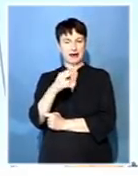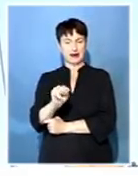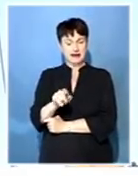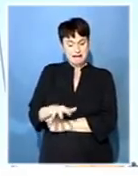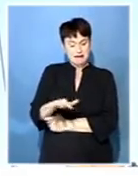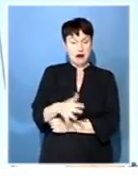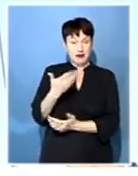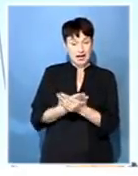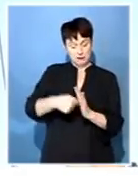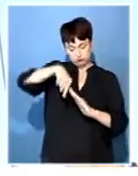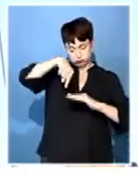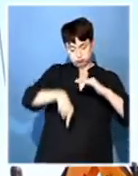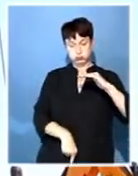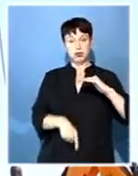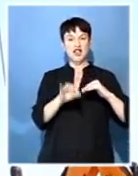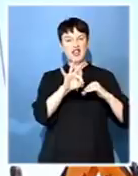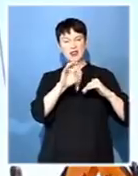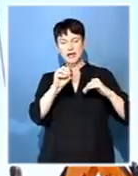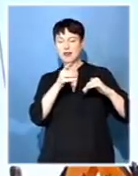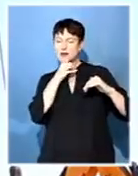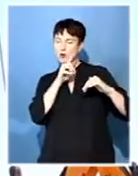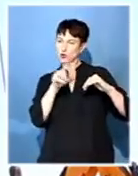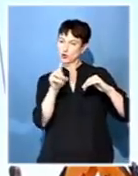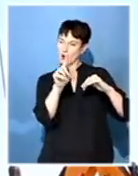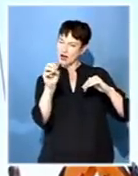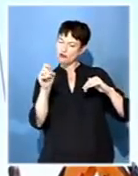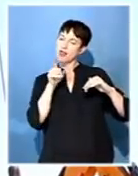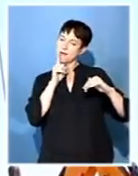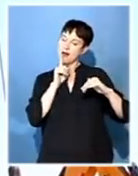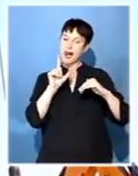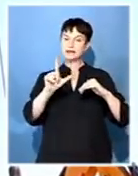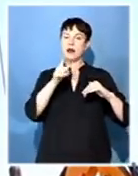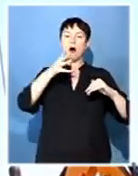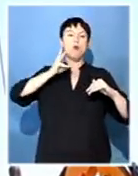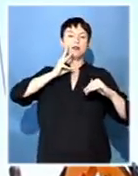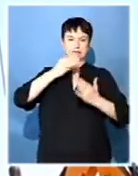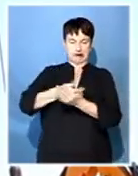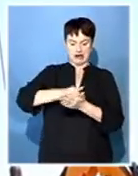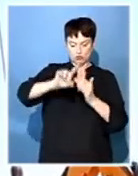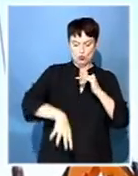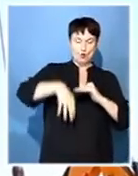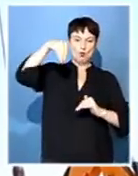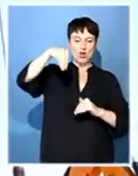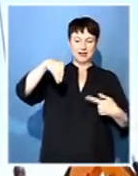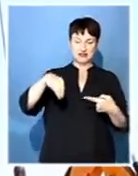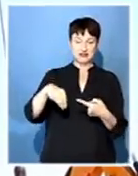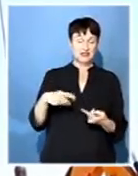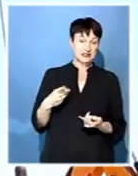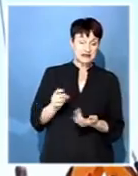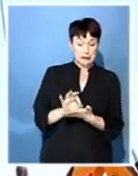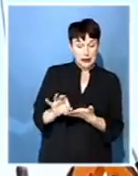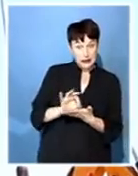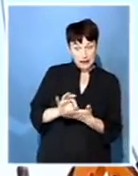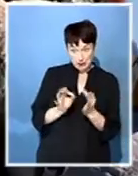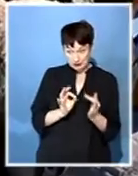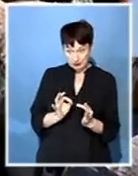litres an hour. So they are high yielding holes. If the formation is promising and it's clean sands, then